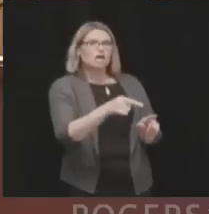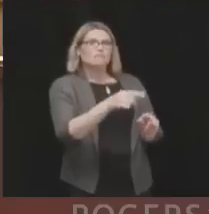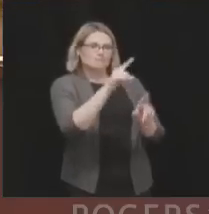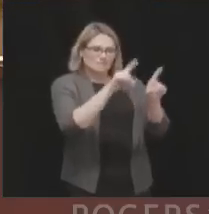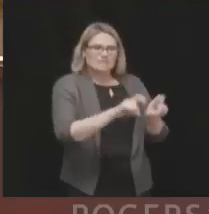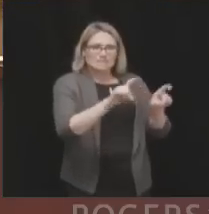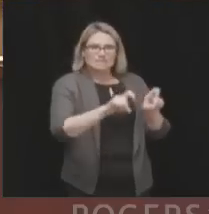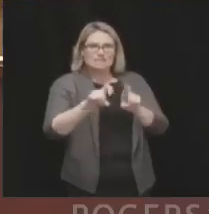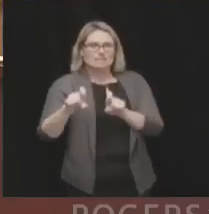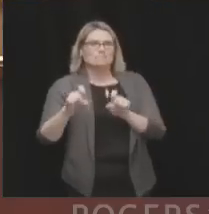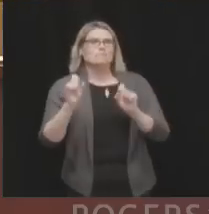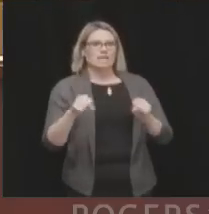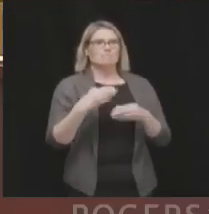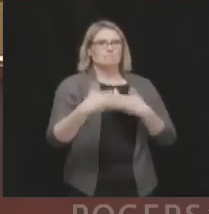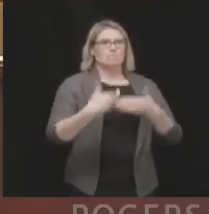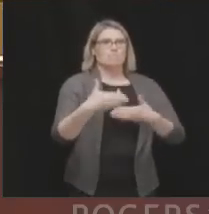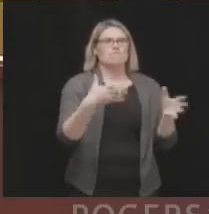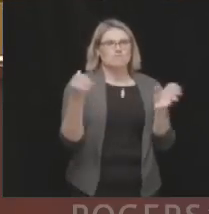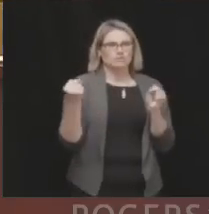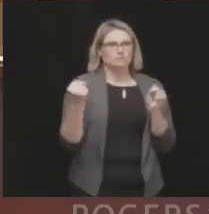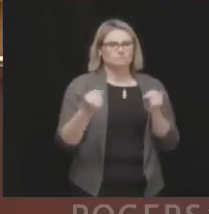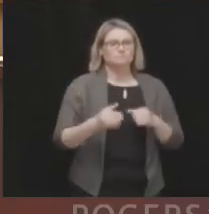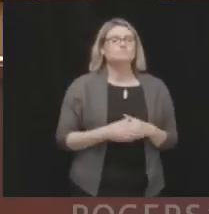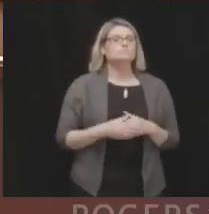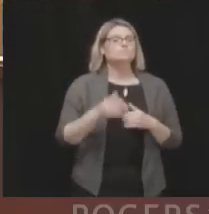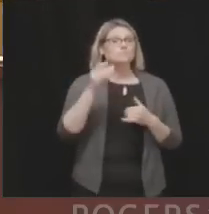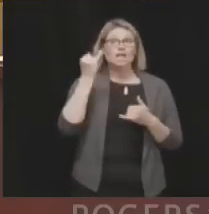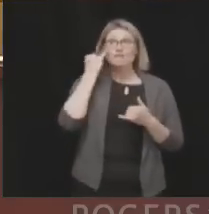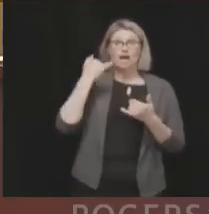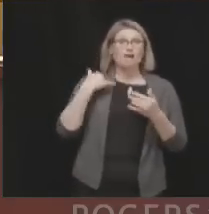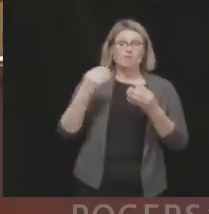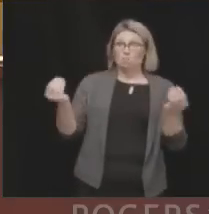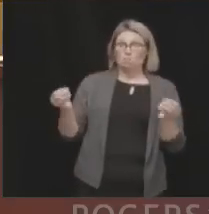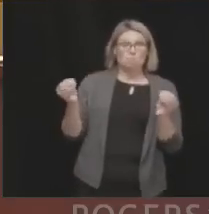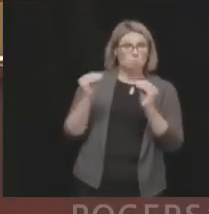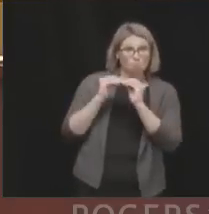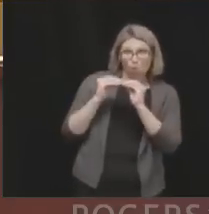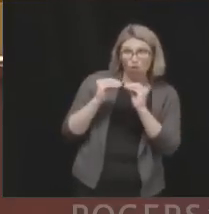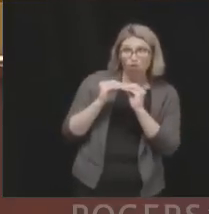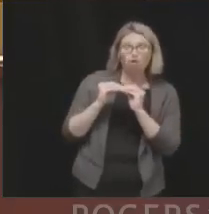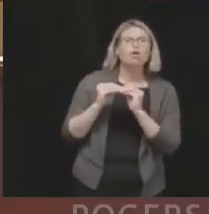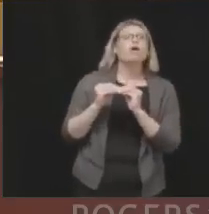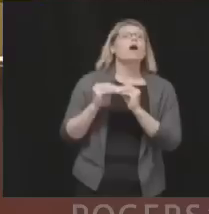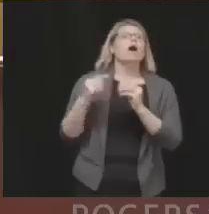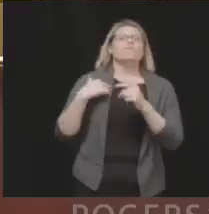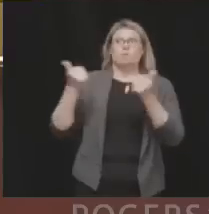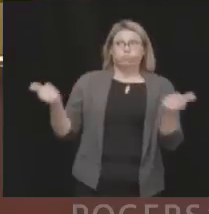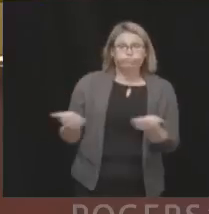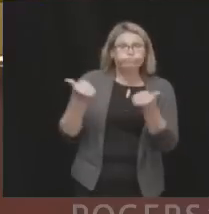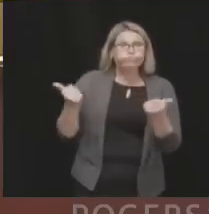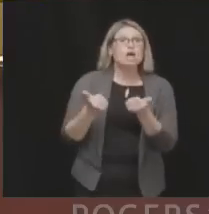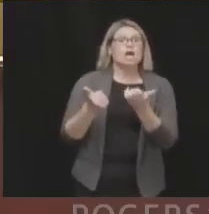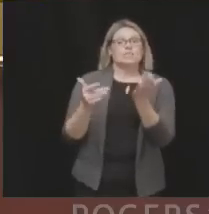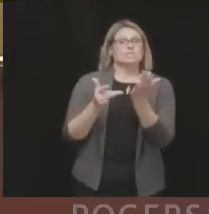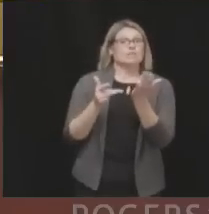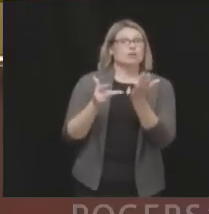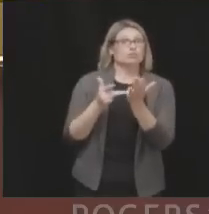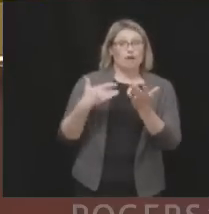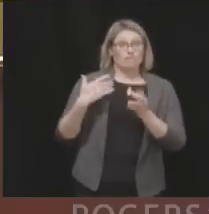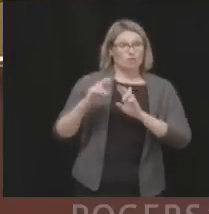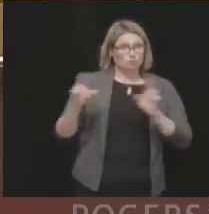is available to test for antibodies and for people who may have already had the disease. Thank you. Vicki Hogarth, Charlotte County TV.